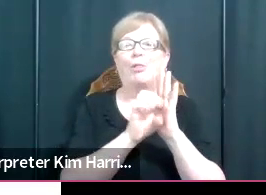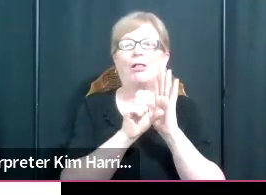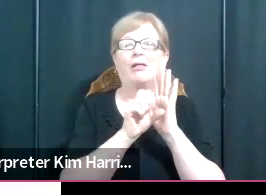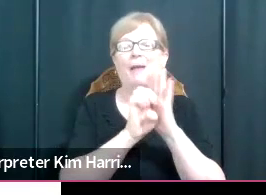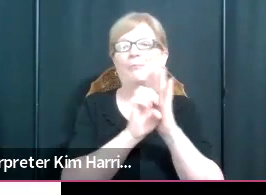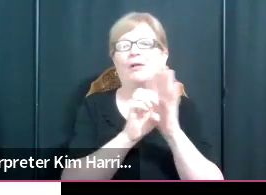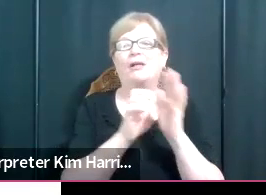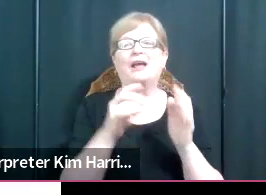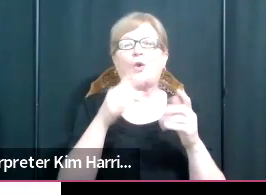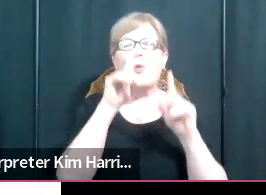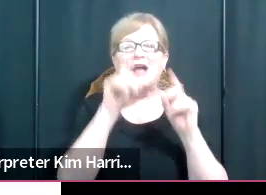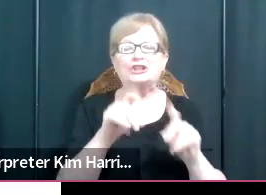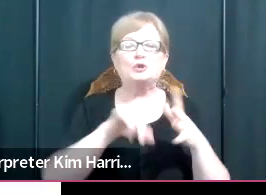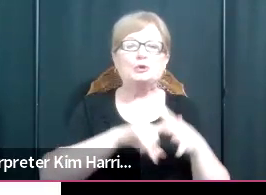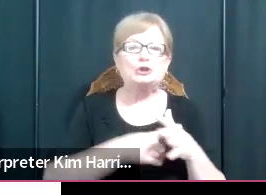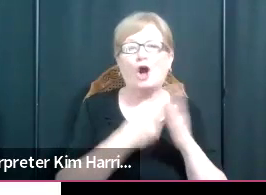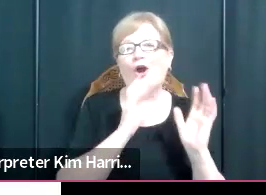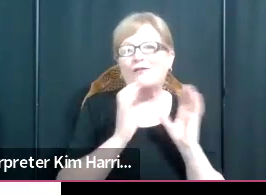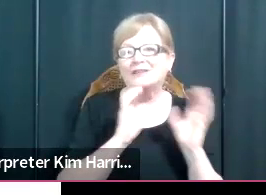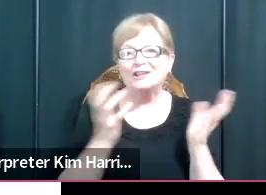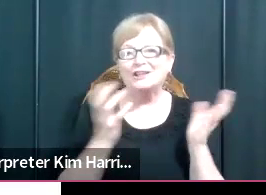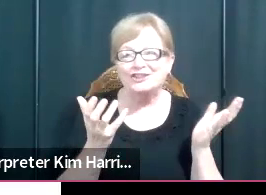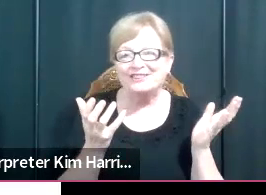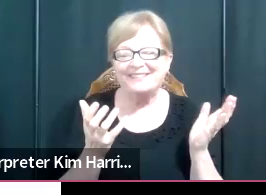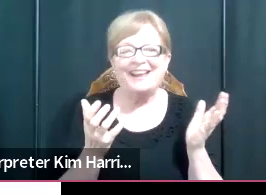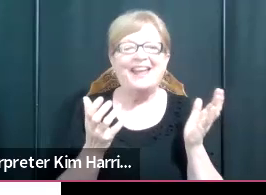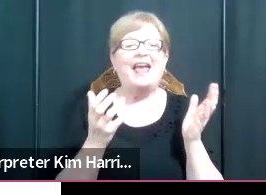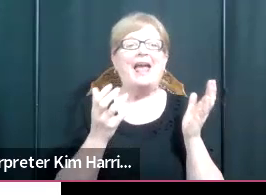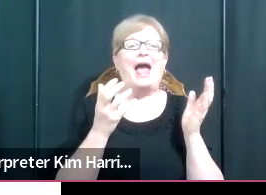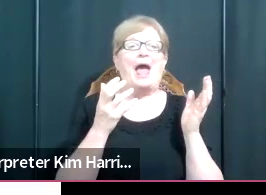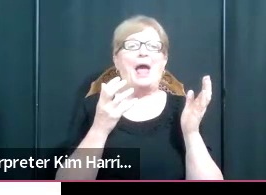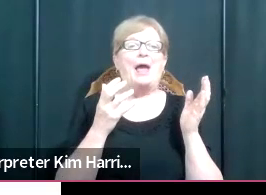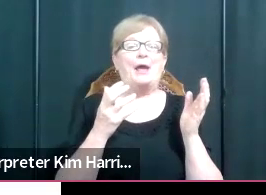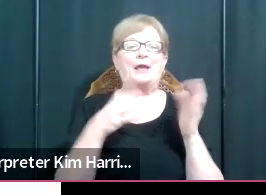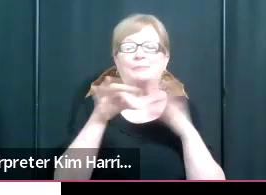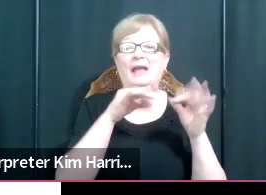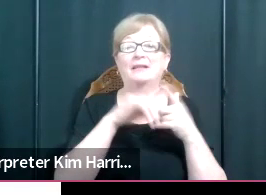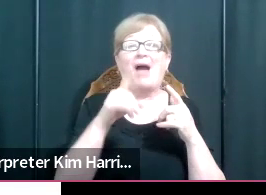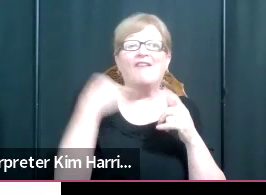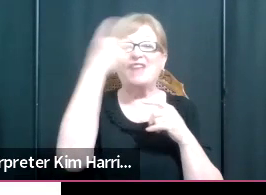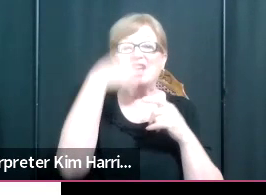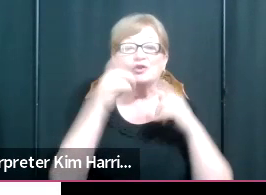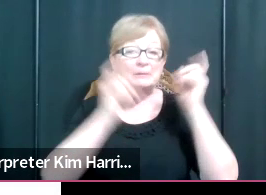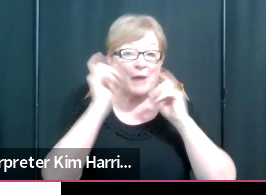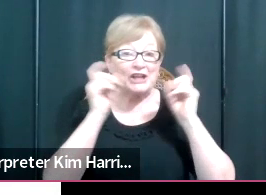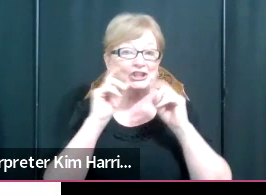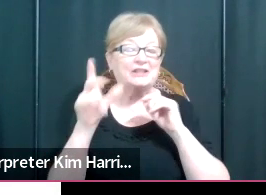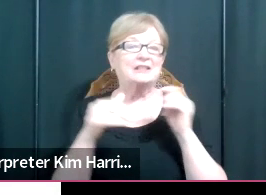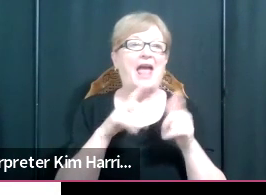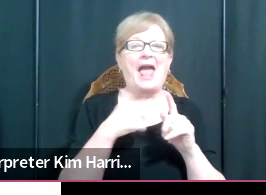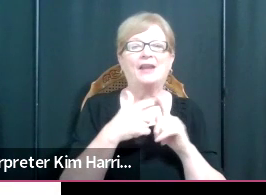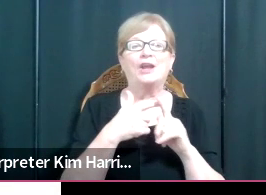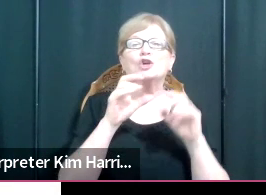to start conversations and talk about facial expressions and social cues and that kind of thing in